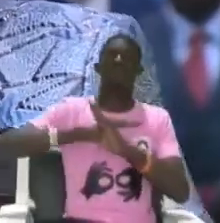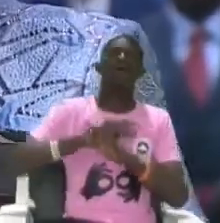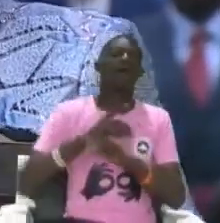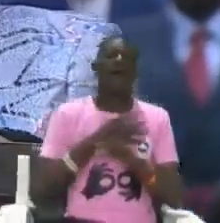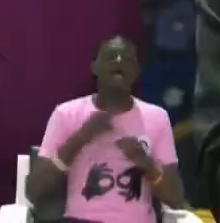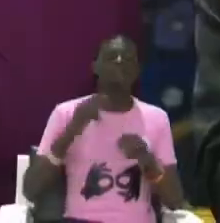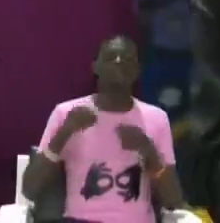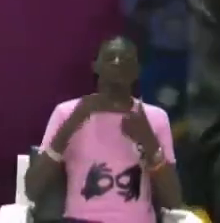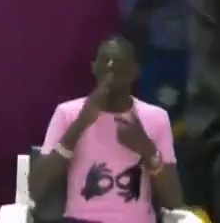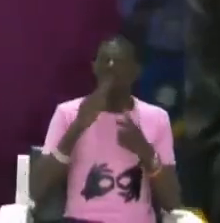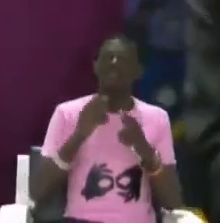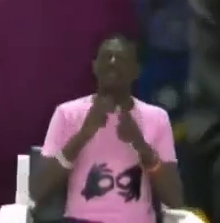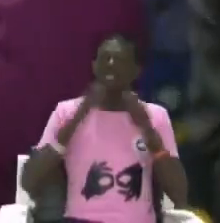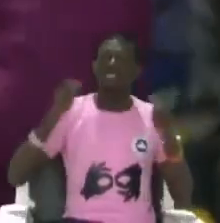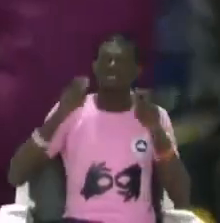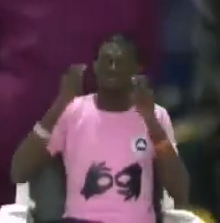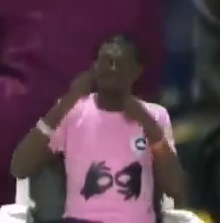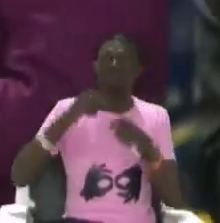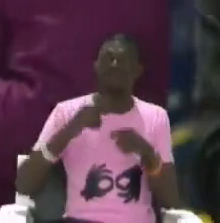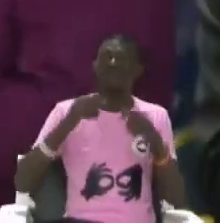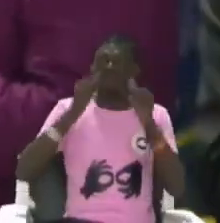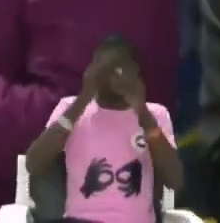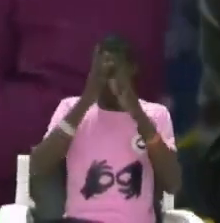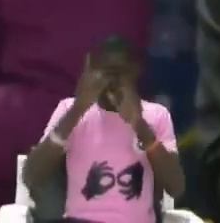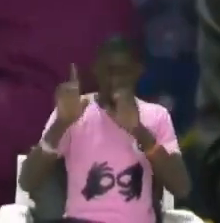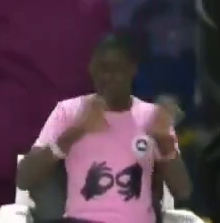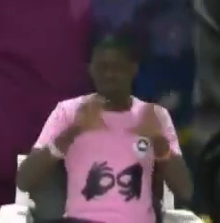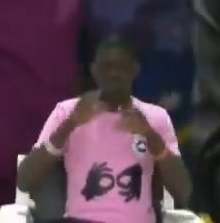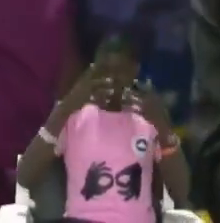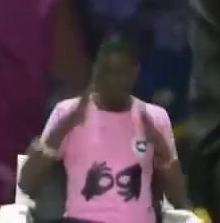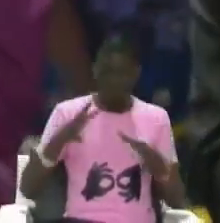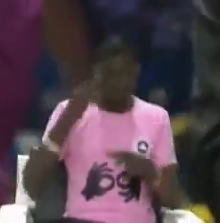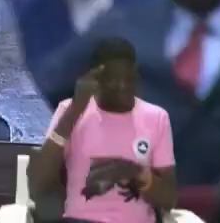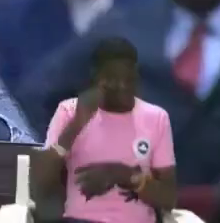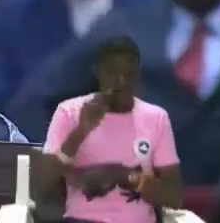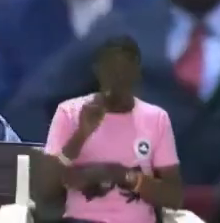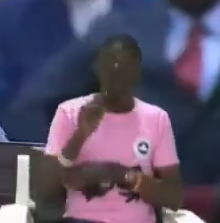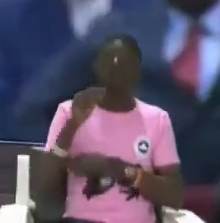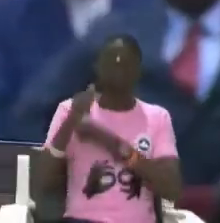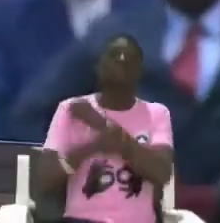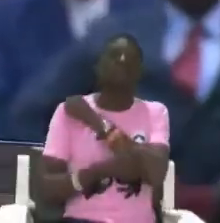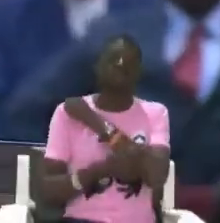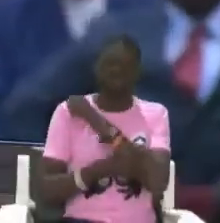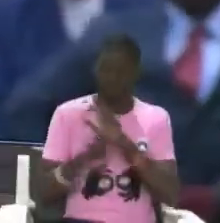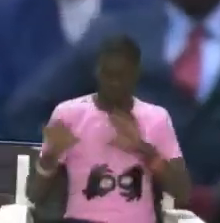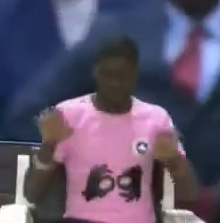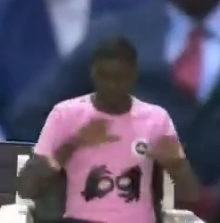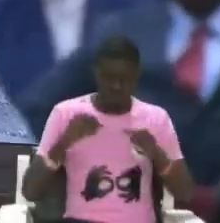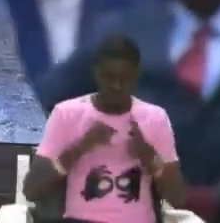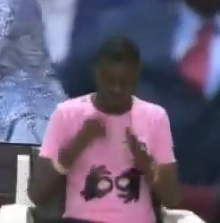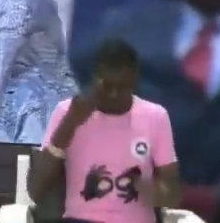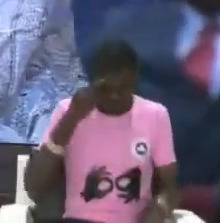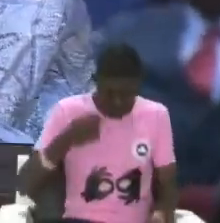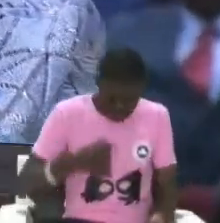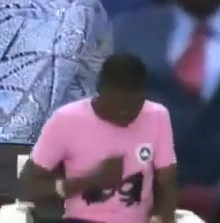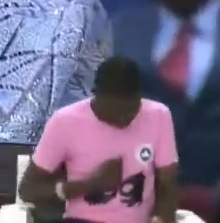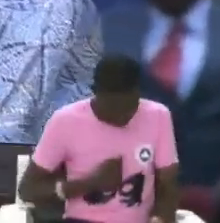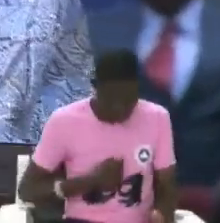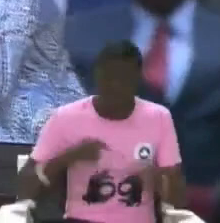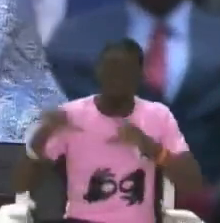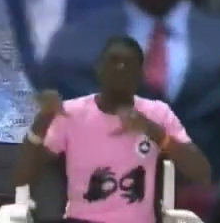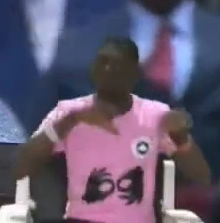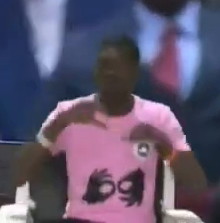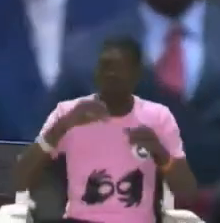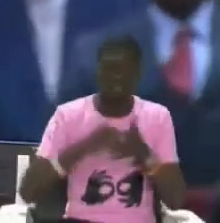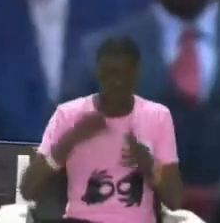his exceeding great reward. Father, and you did it. You fulfilled your promises in his life. He was childless at the